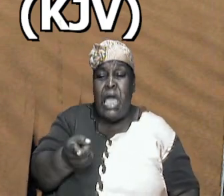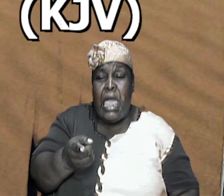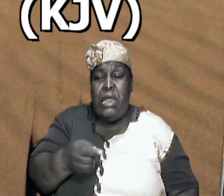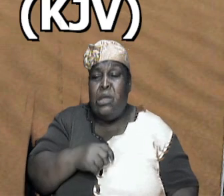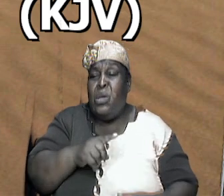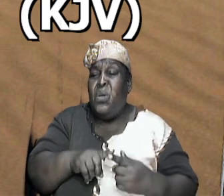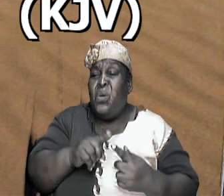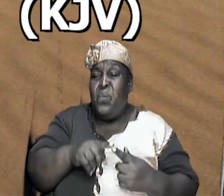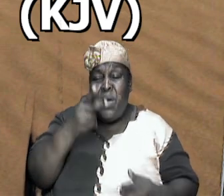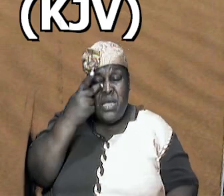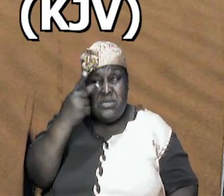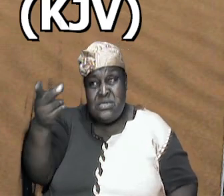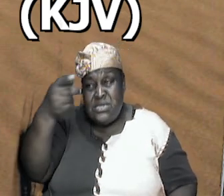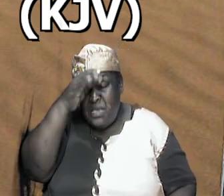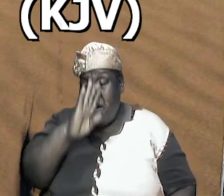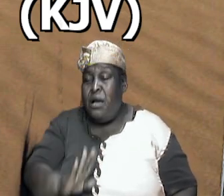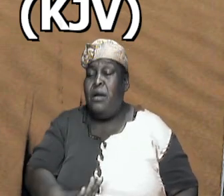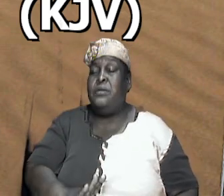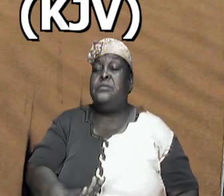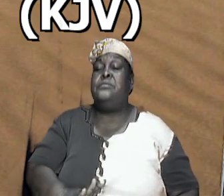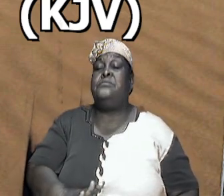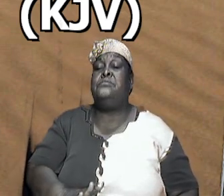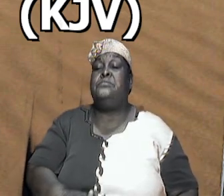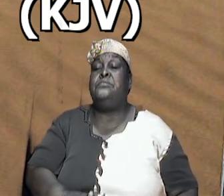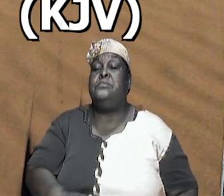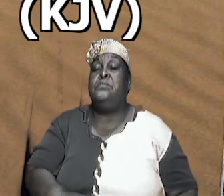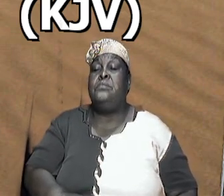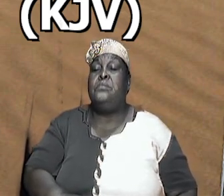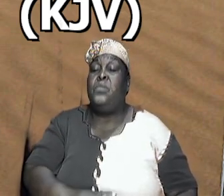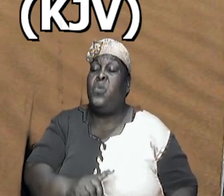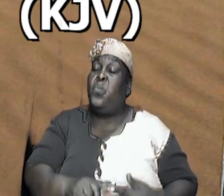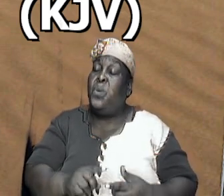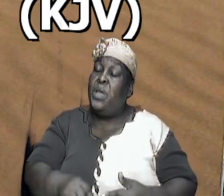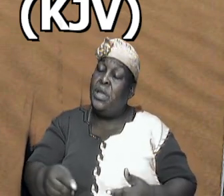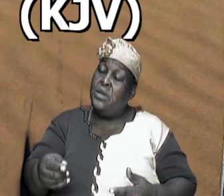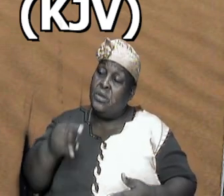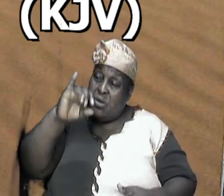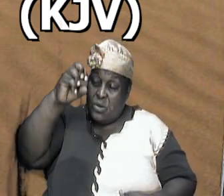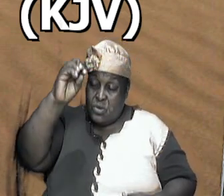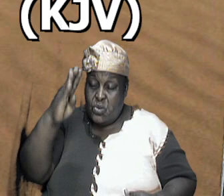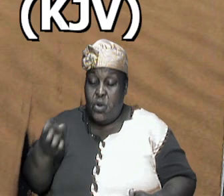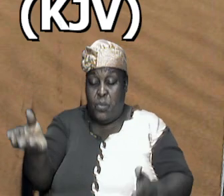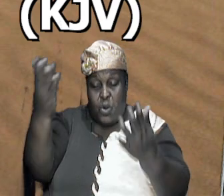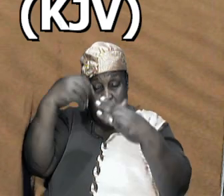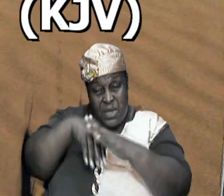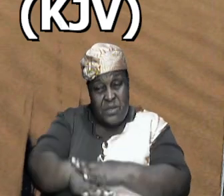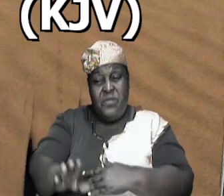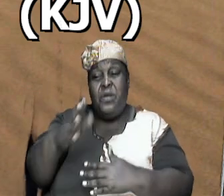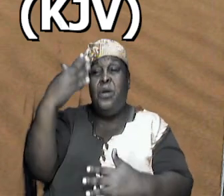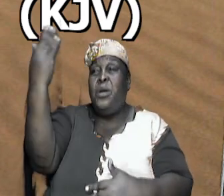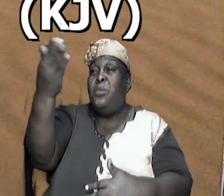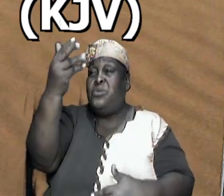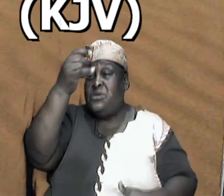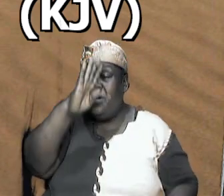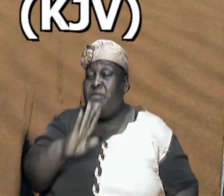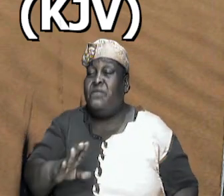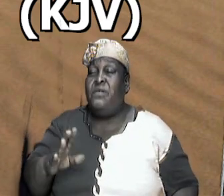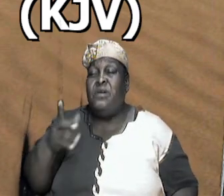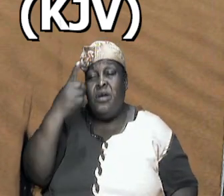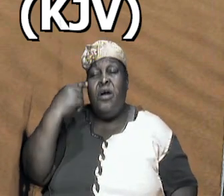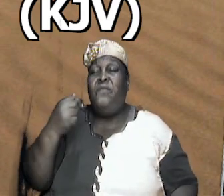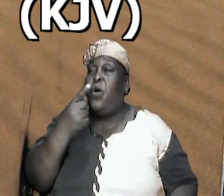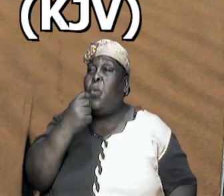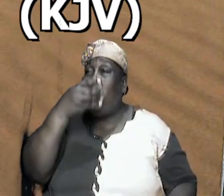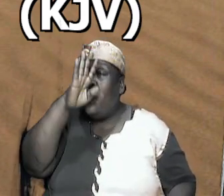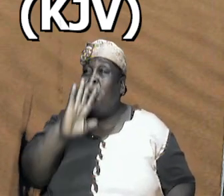when he saw God, when he came into the presence of God and saw God for who he is.